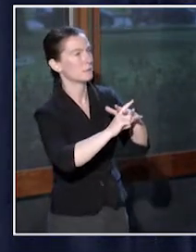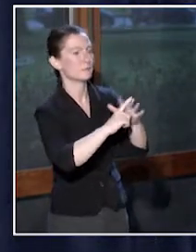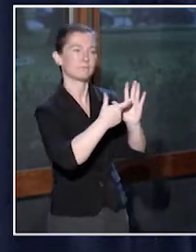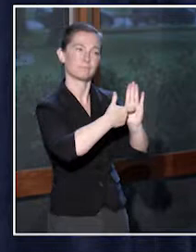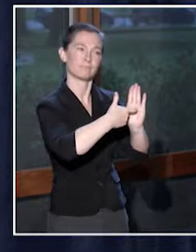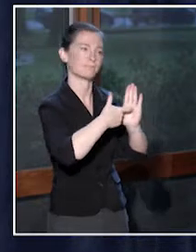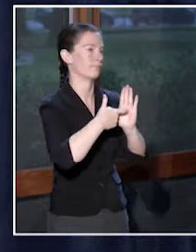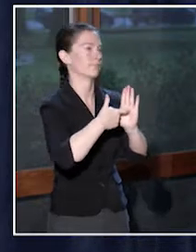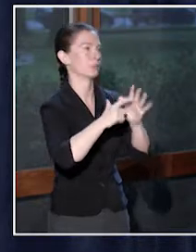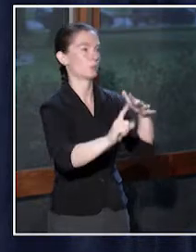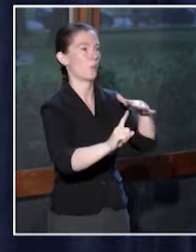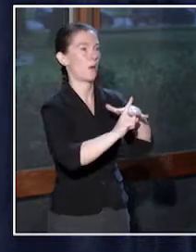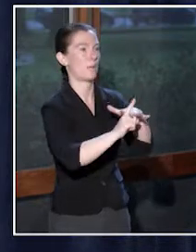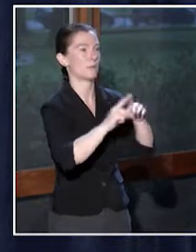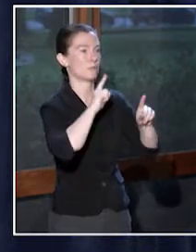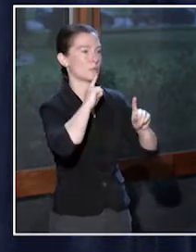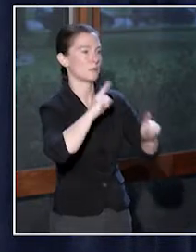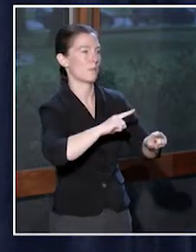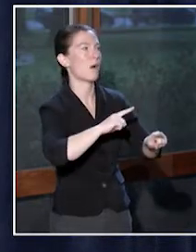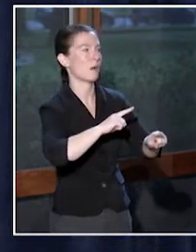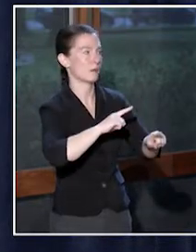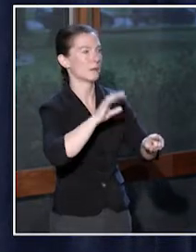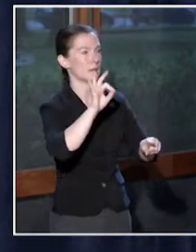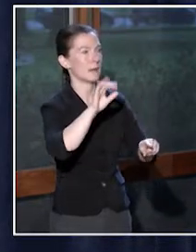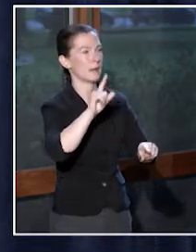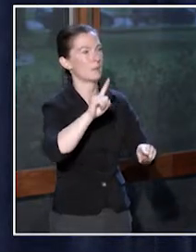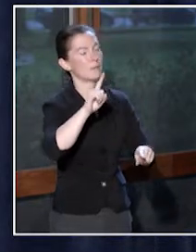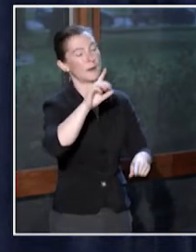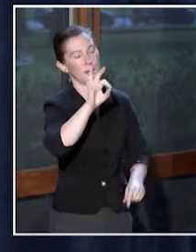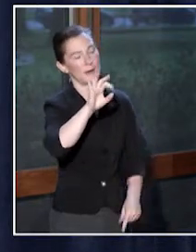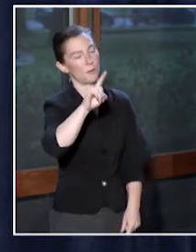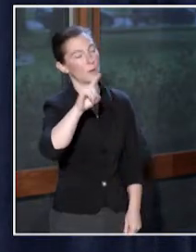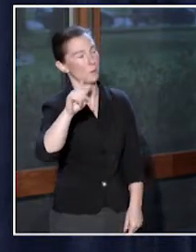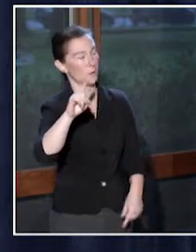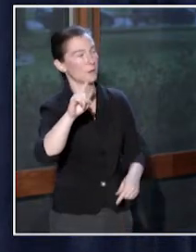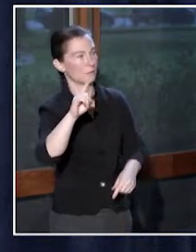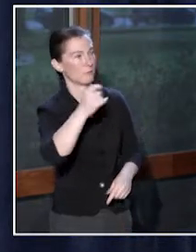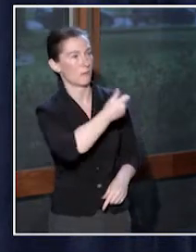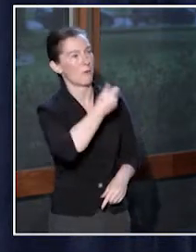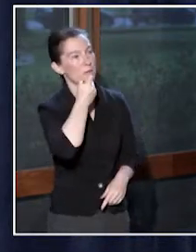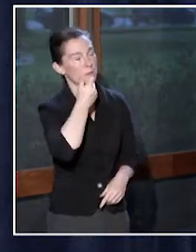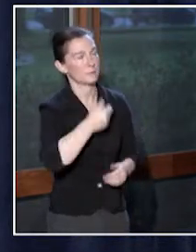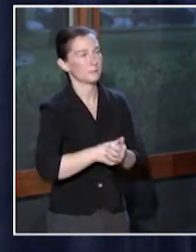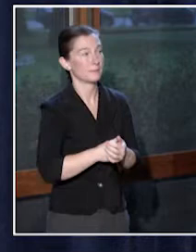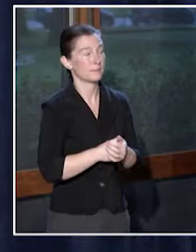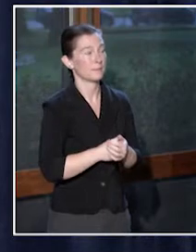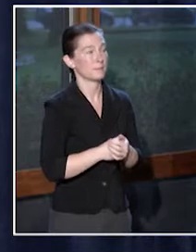show up and respond to 911 calls. The question is, when do they do it?